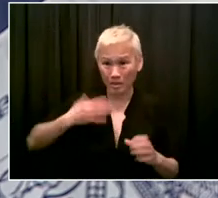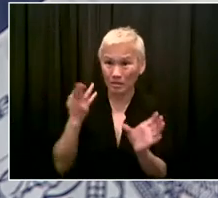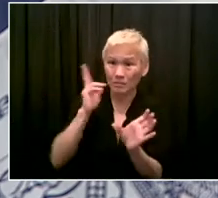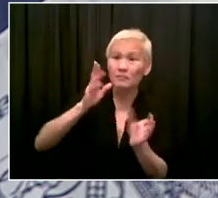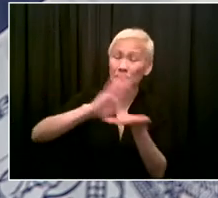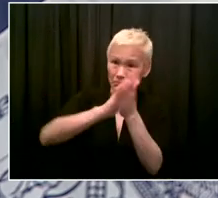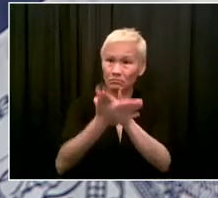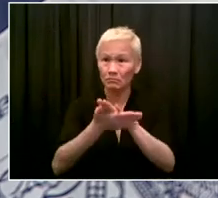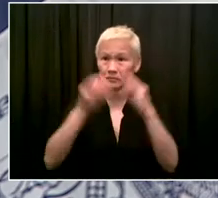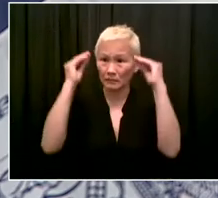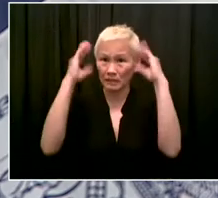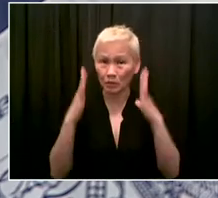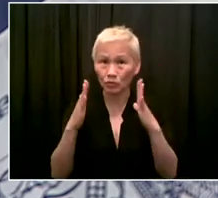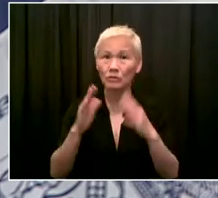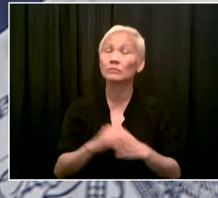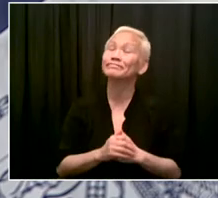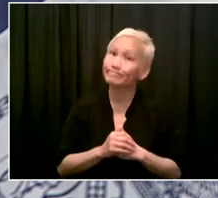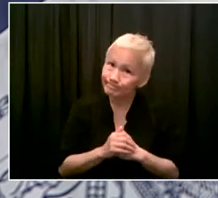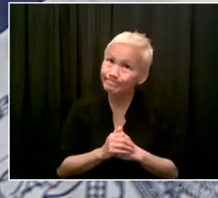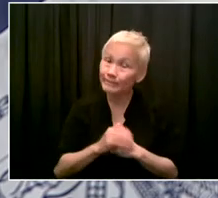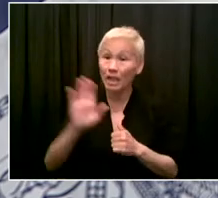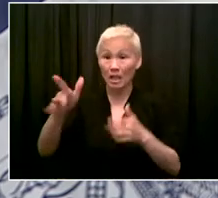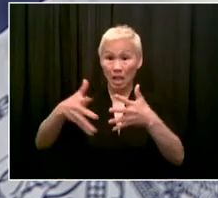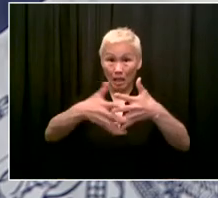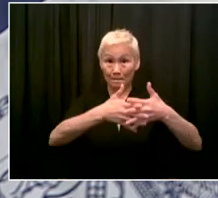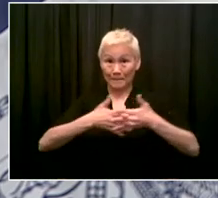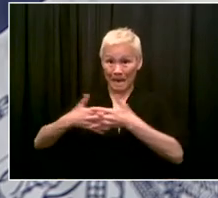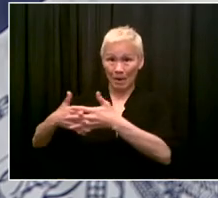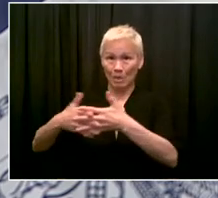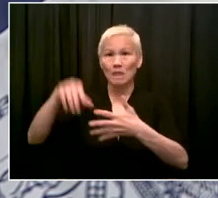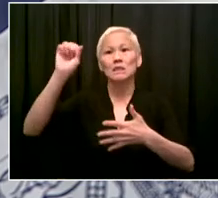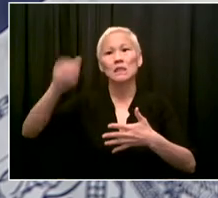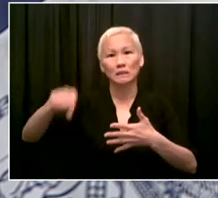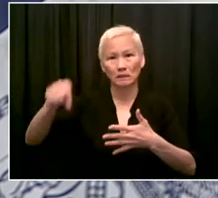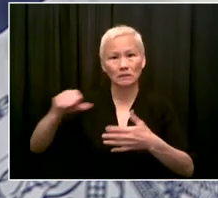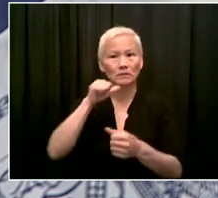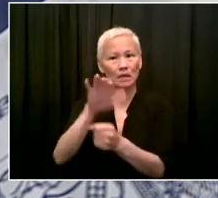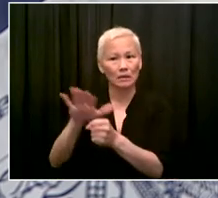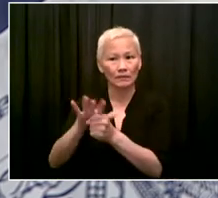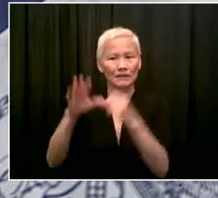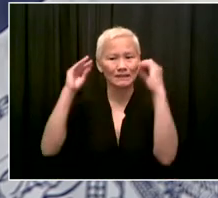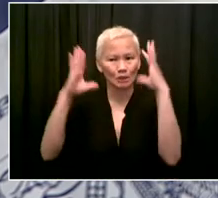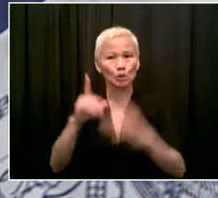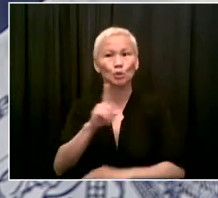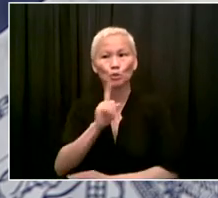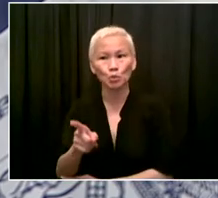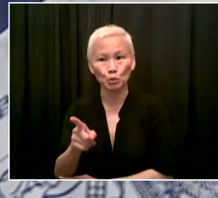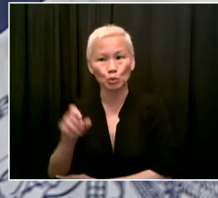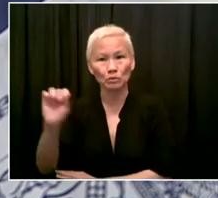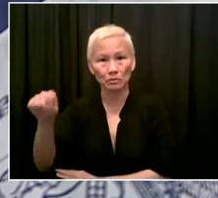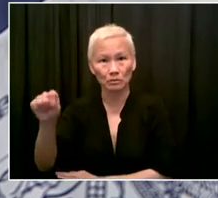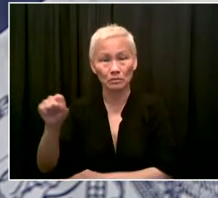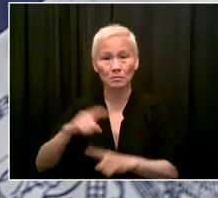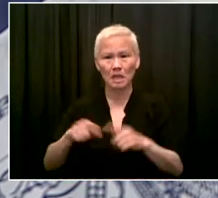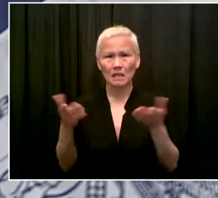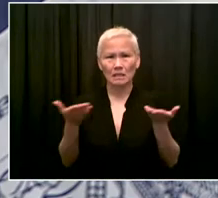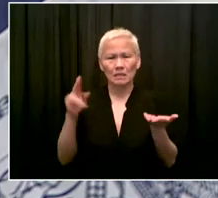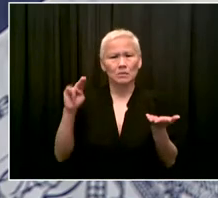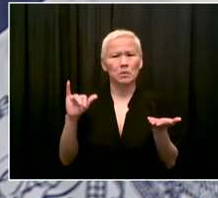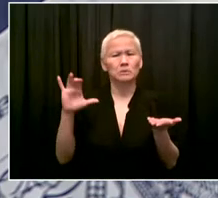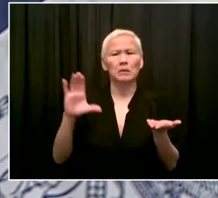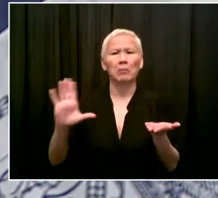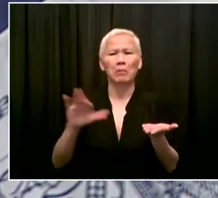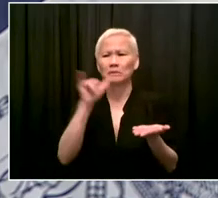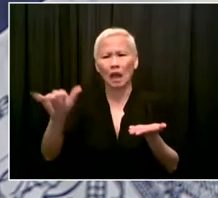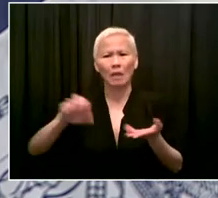have folks come up to me working for private schools, religious schools who want to get into New York City